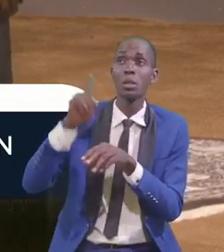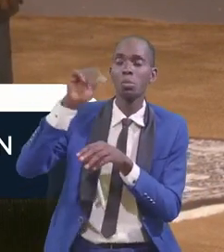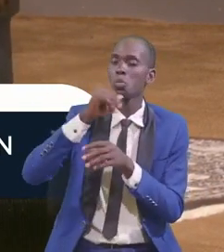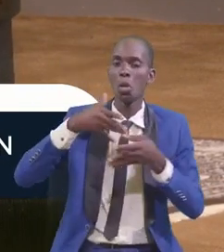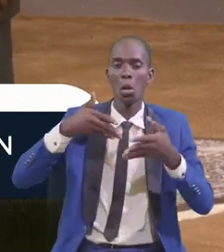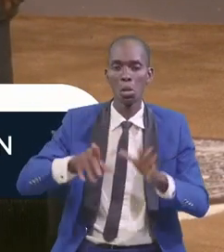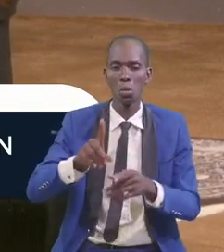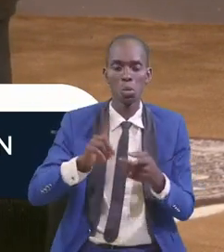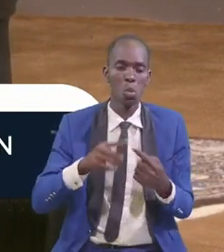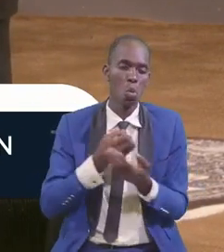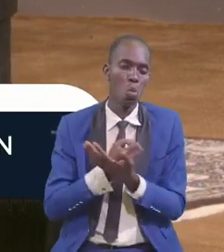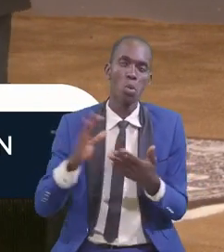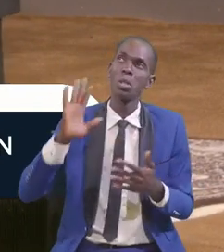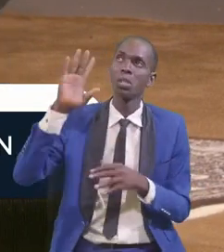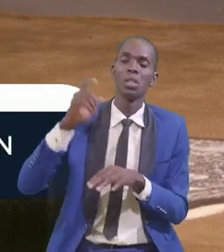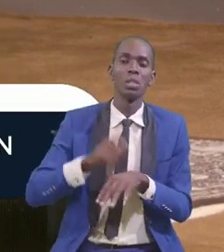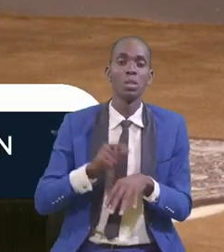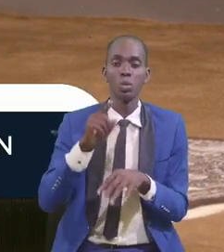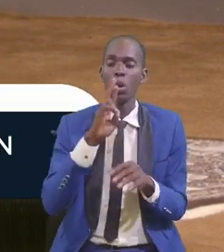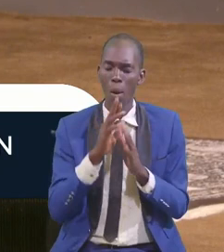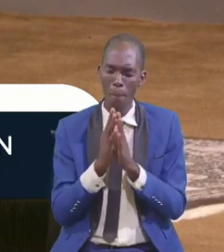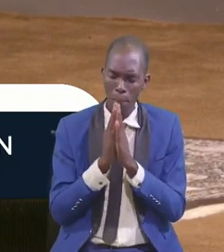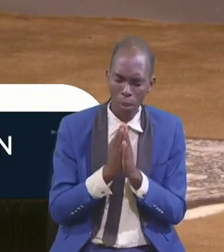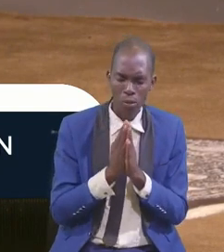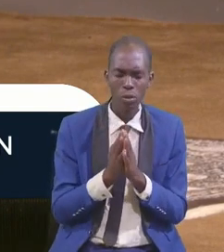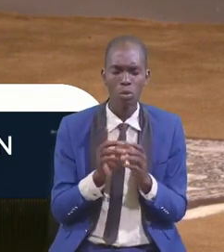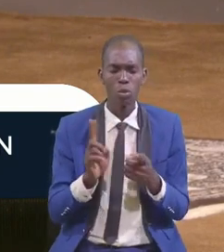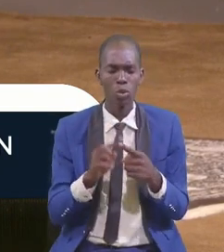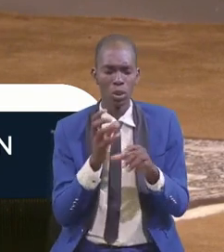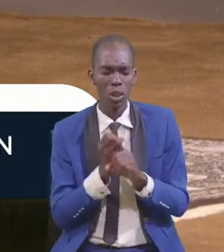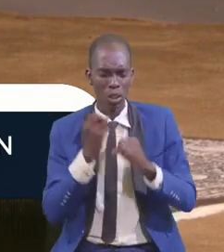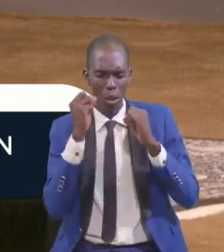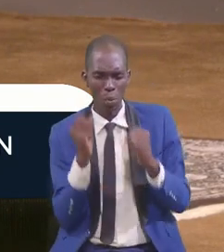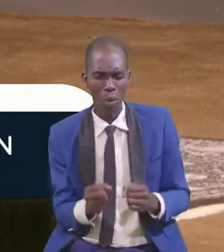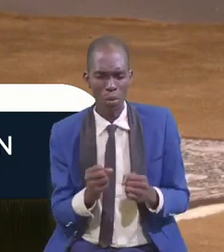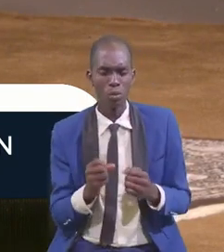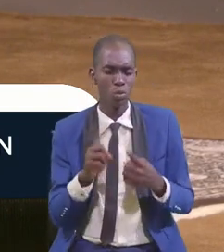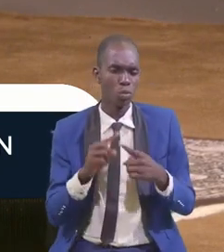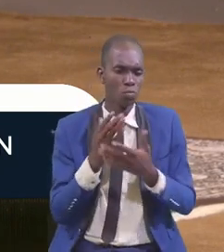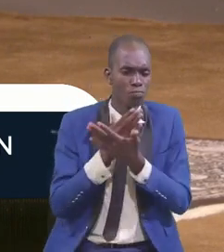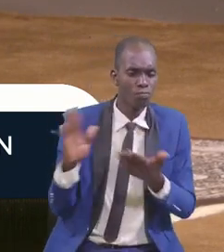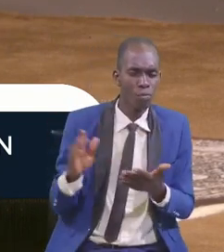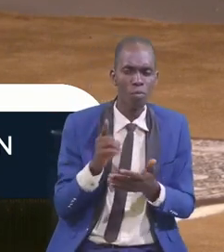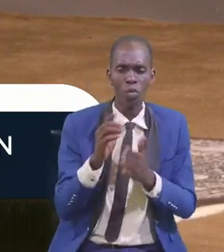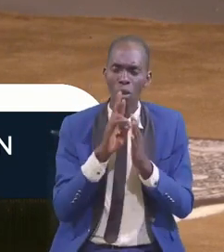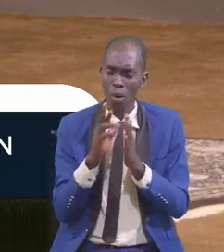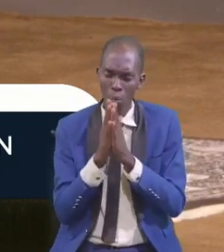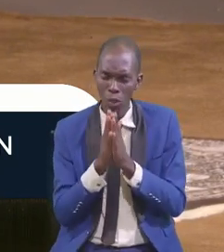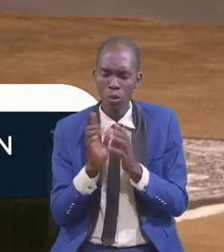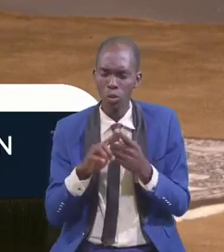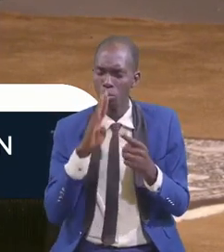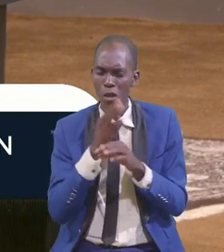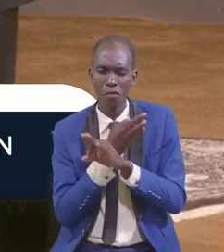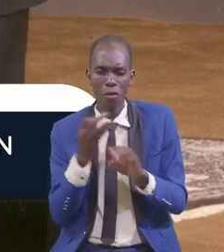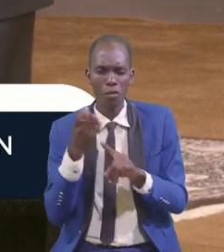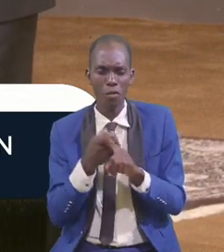You're praying, you want to have the power to receive. You're praying, you want to be free from all the snares of the